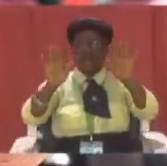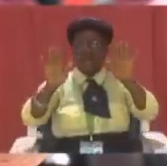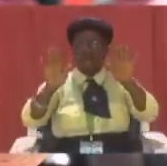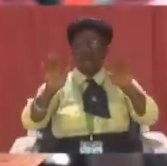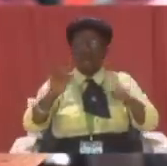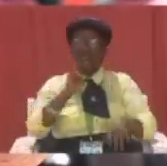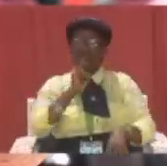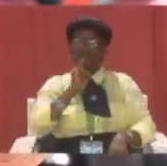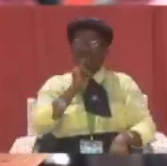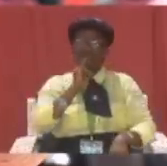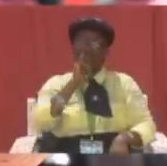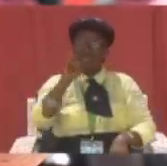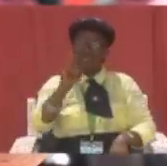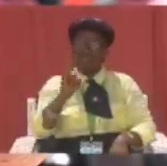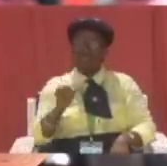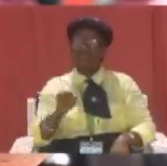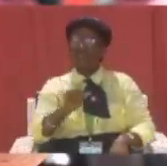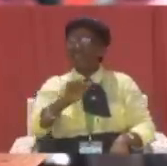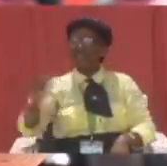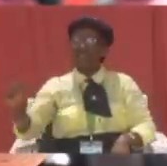is a happening